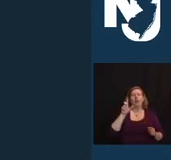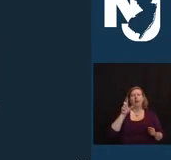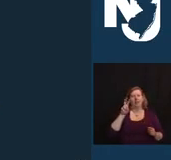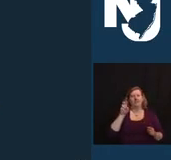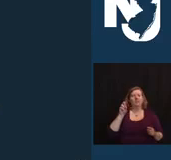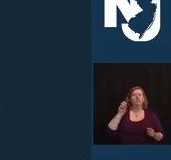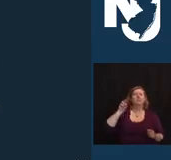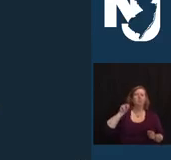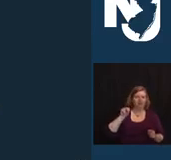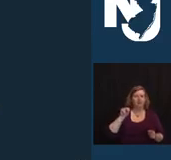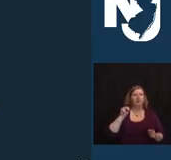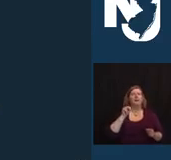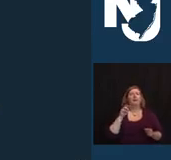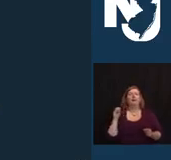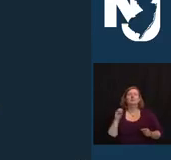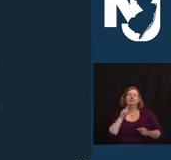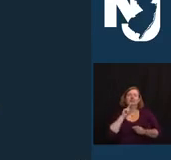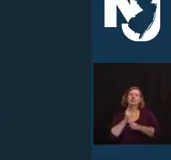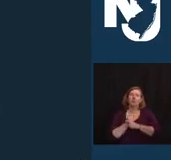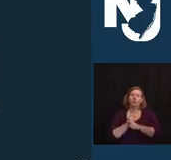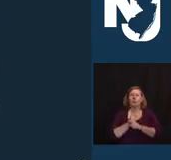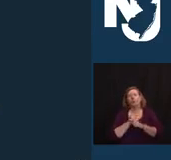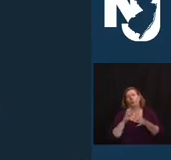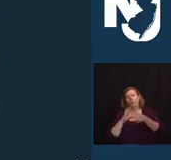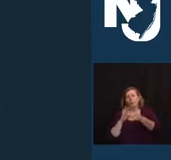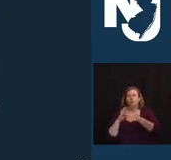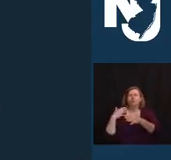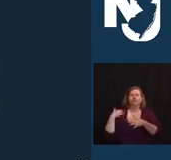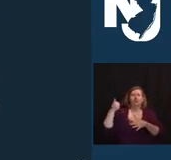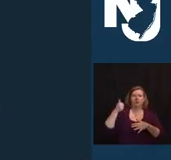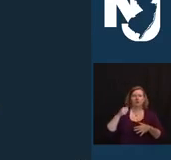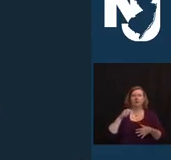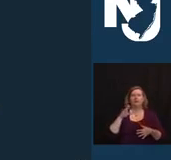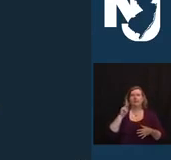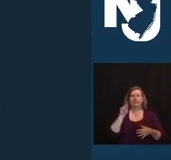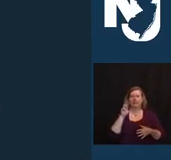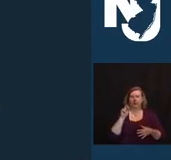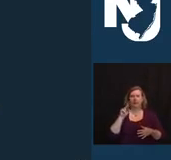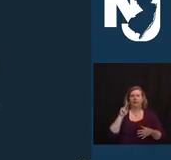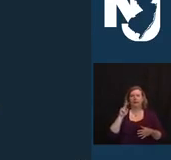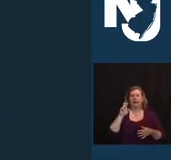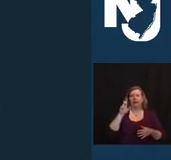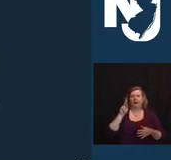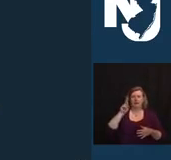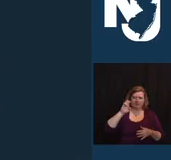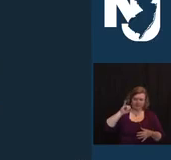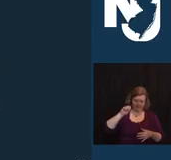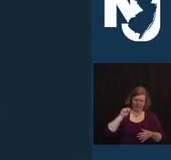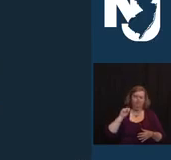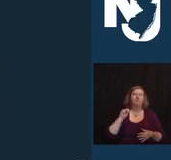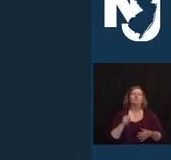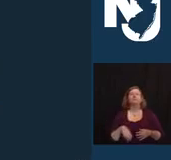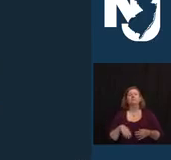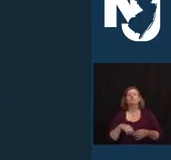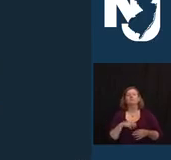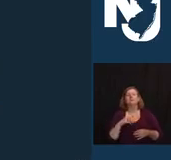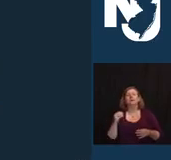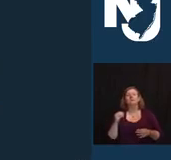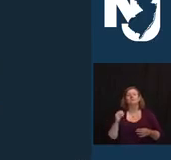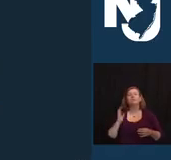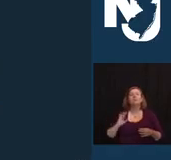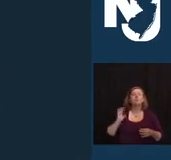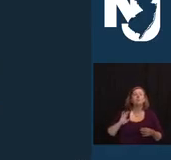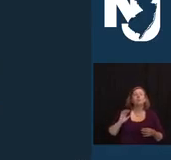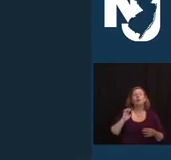his new sister co-chair, another dear friend, Karen Elkis, among many others. And that list includes former Israeli ambassadors